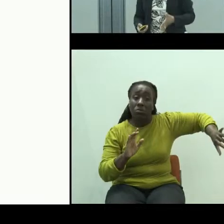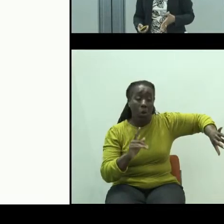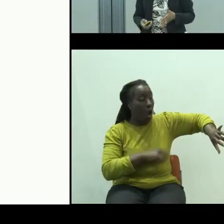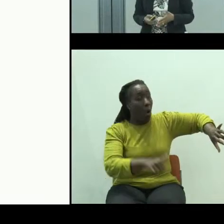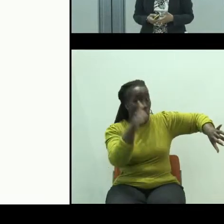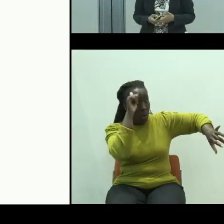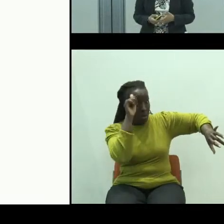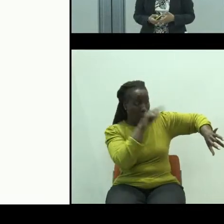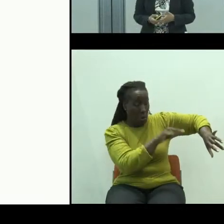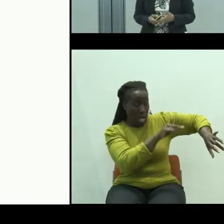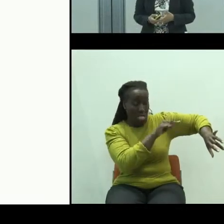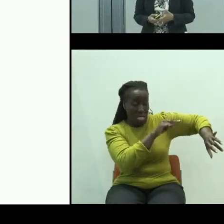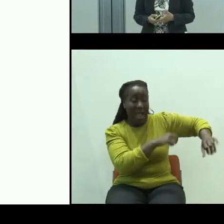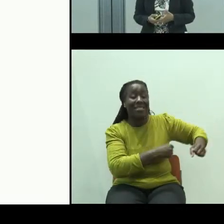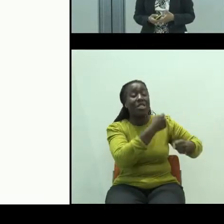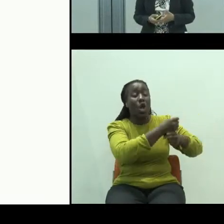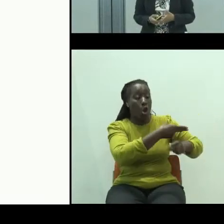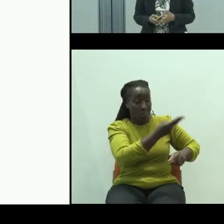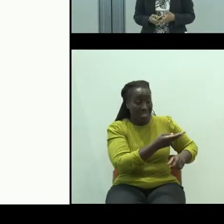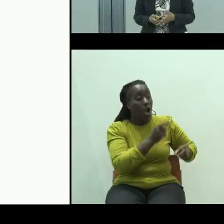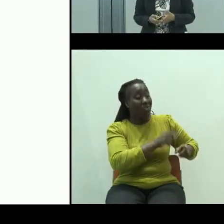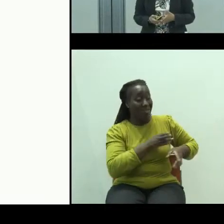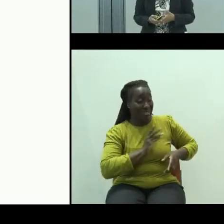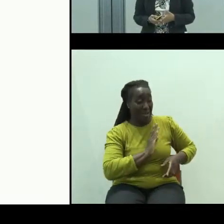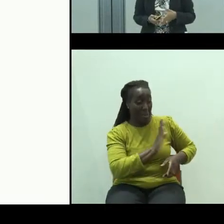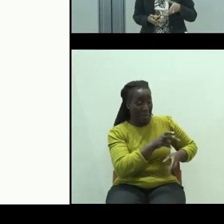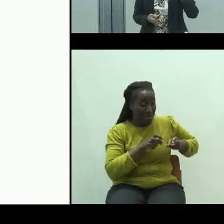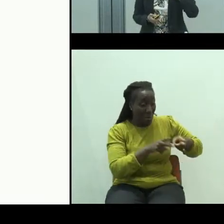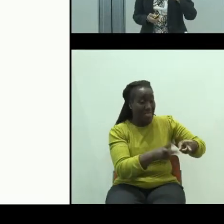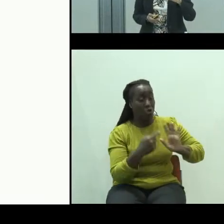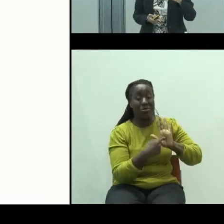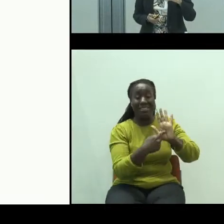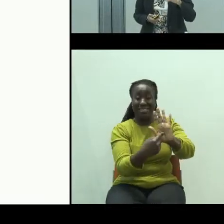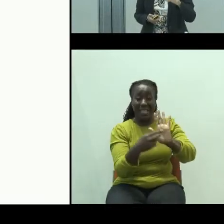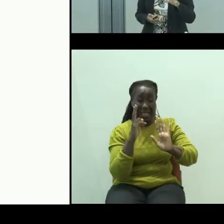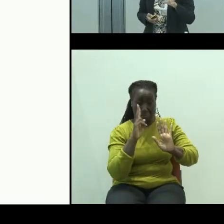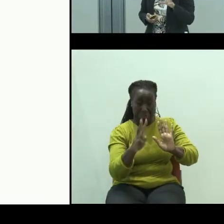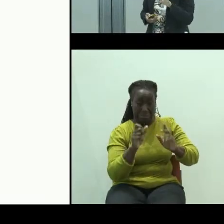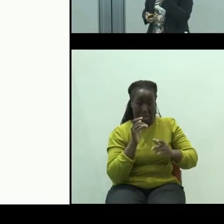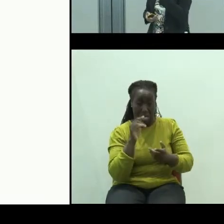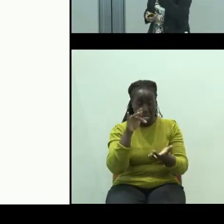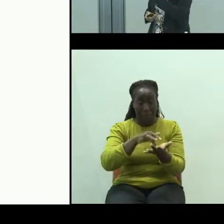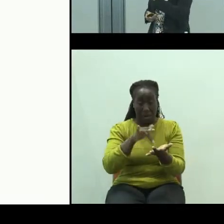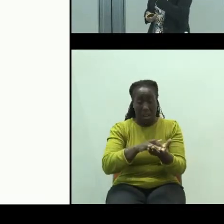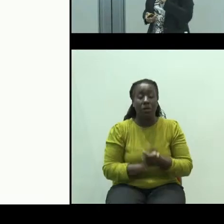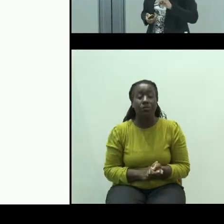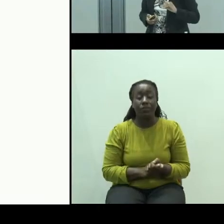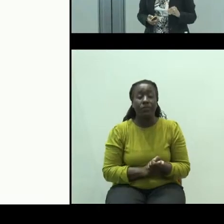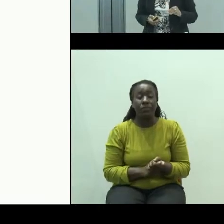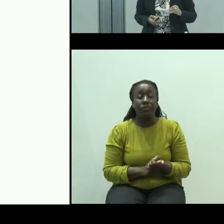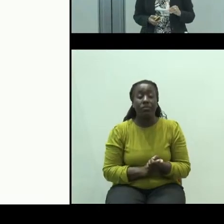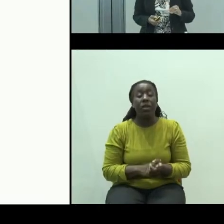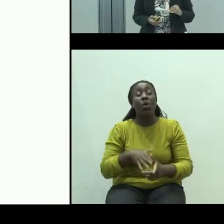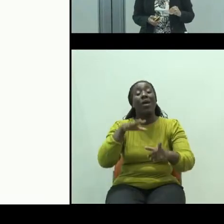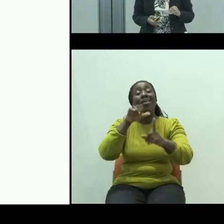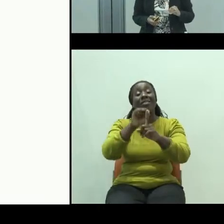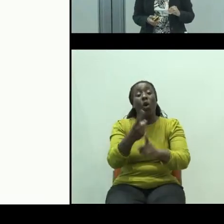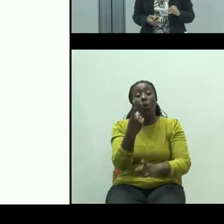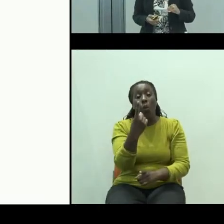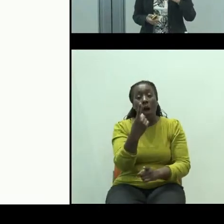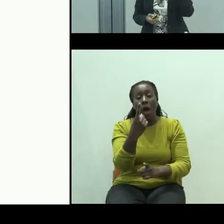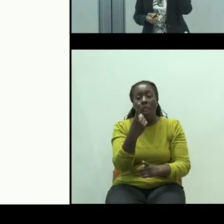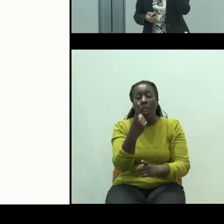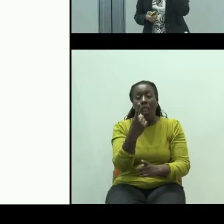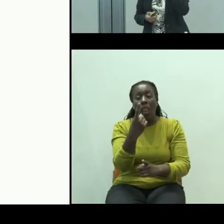that the glucose is mostly going down that pathway shown in the middle. And then we also identified one particular enzyme in the